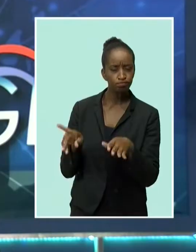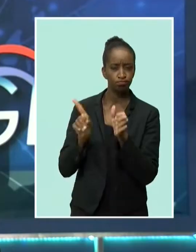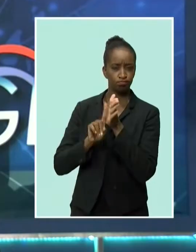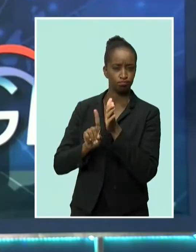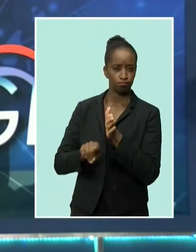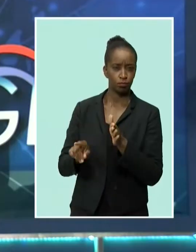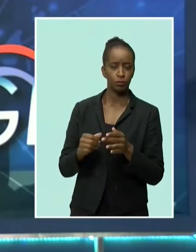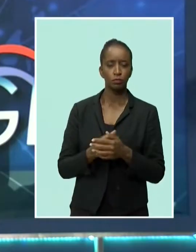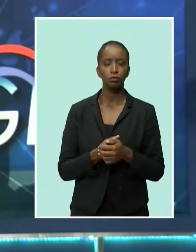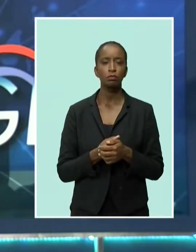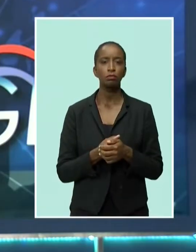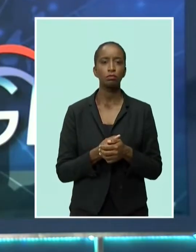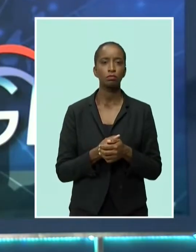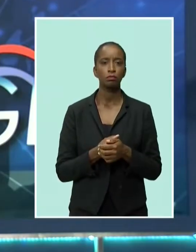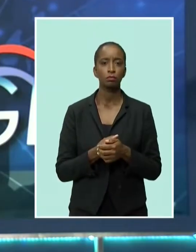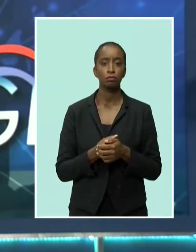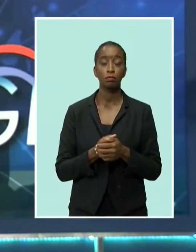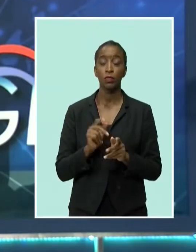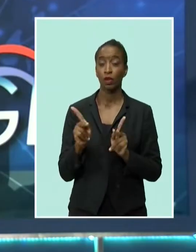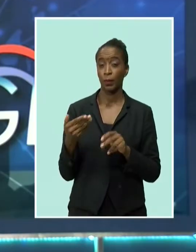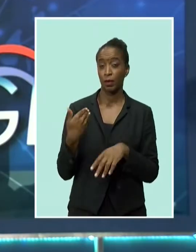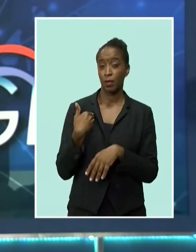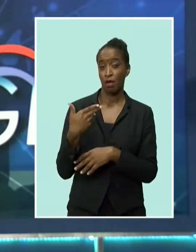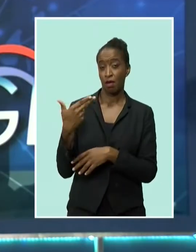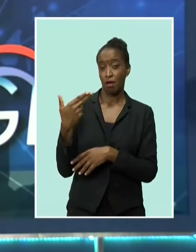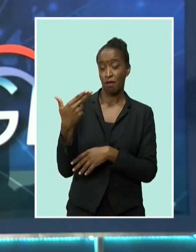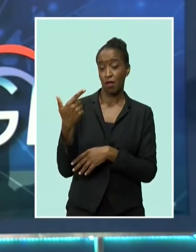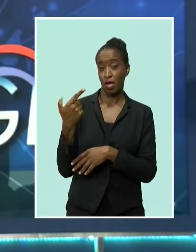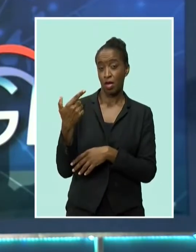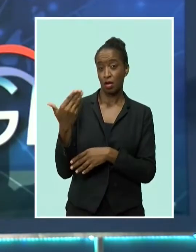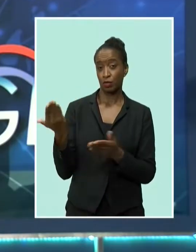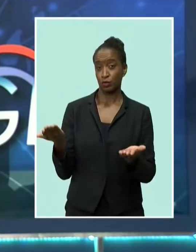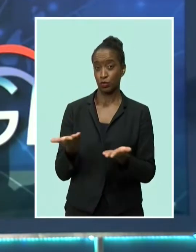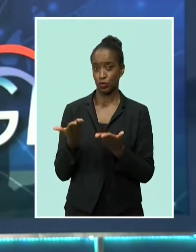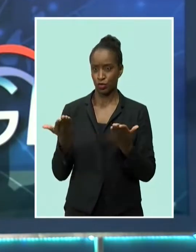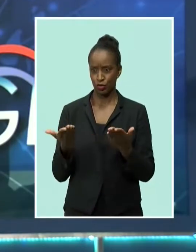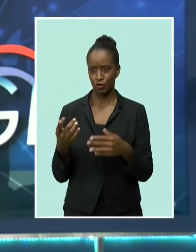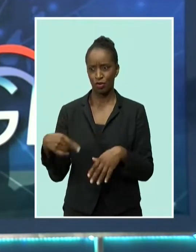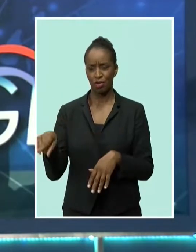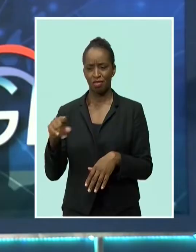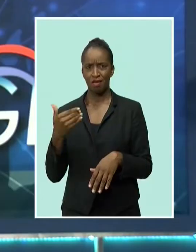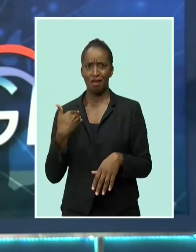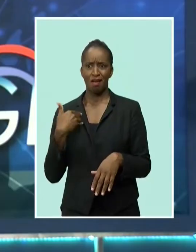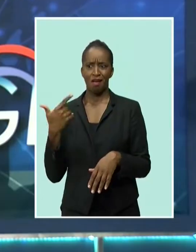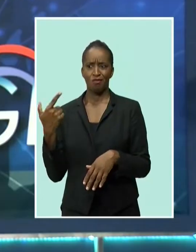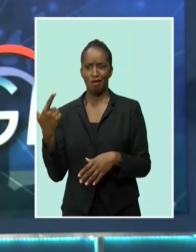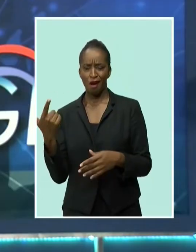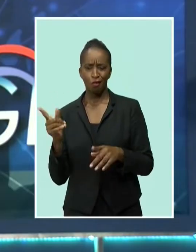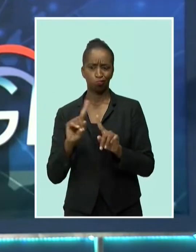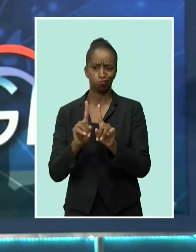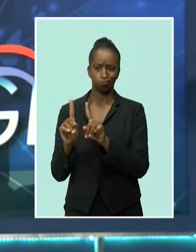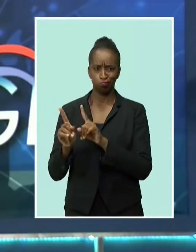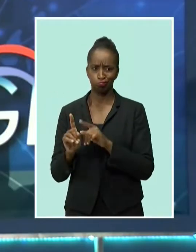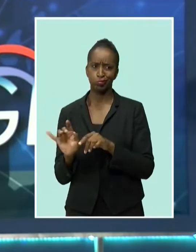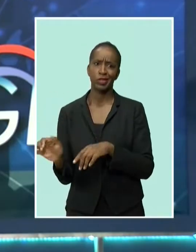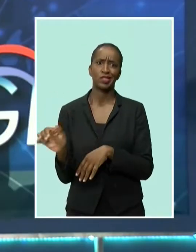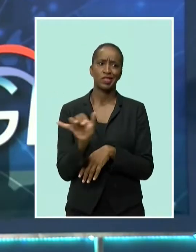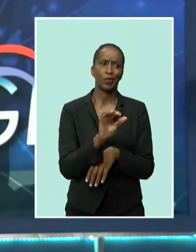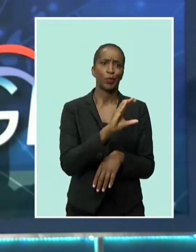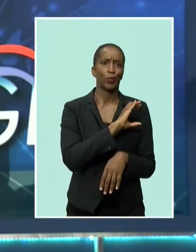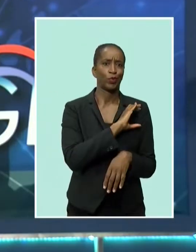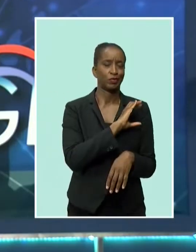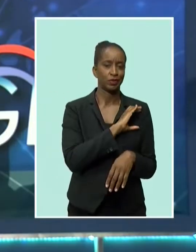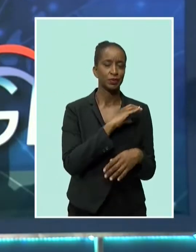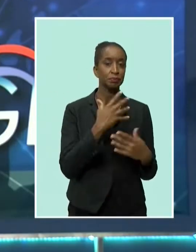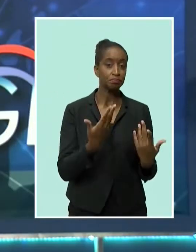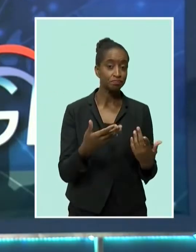Criminals with guns in Barbados are often as well equipped as the police. This revelation from Attorney General Dale Marshall, who's